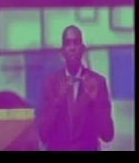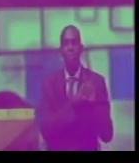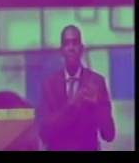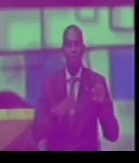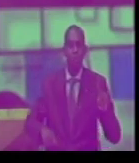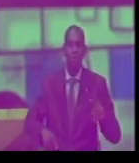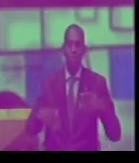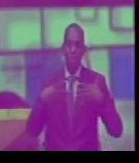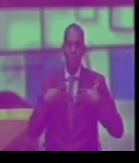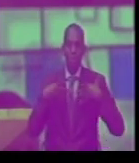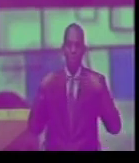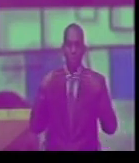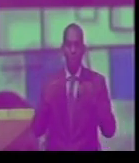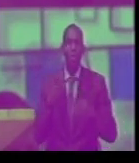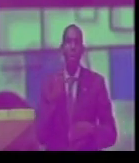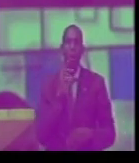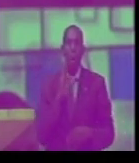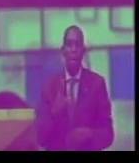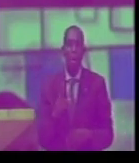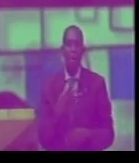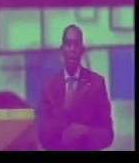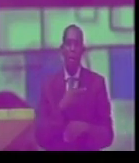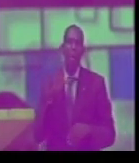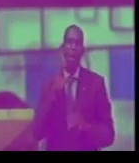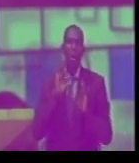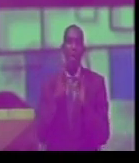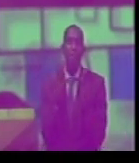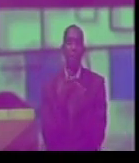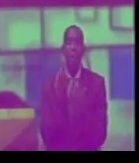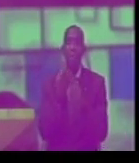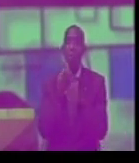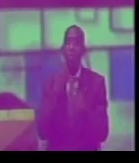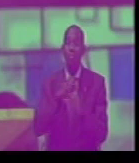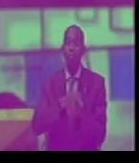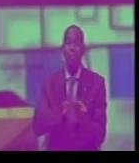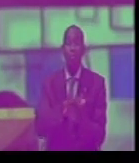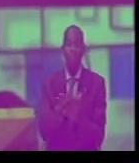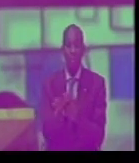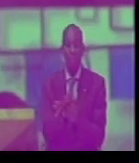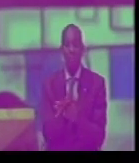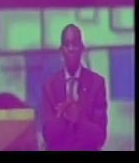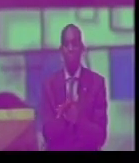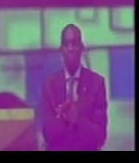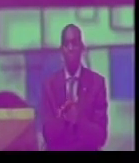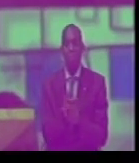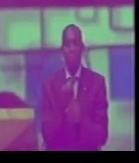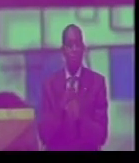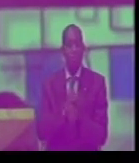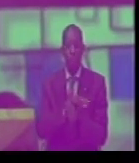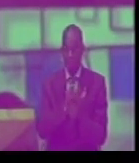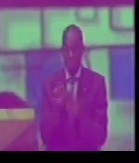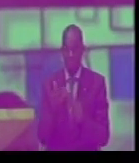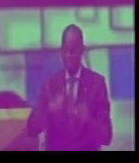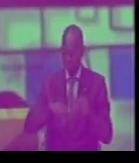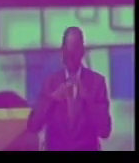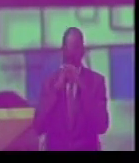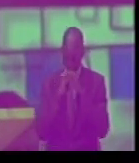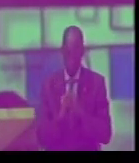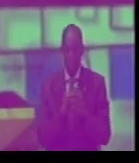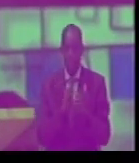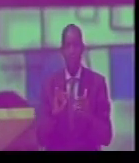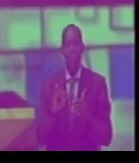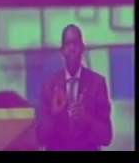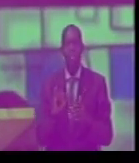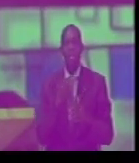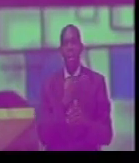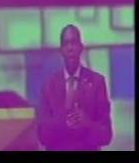that she wants to testify of how the Lord healed her and her family from